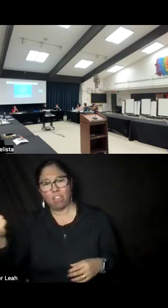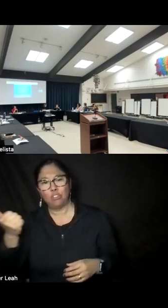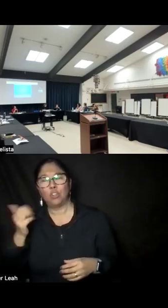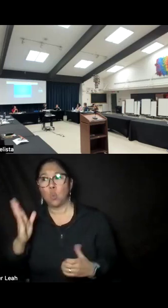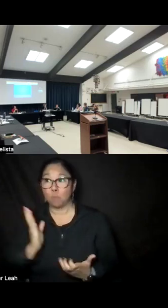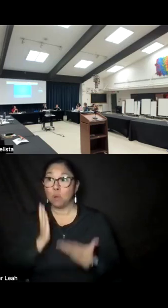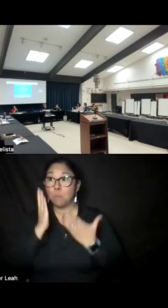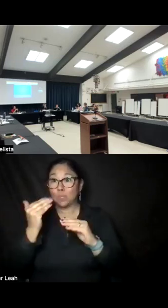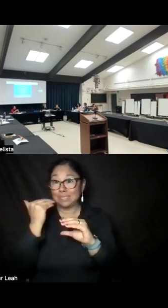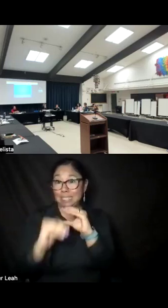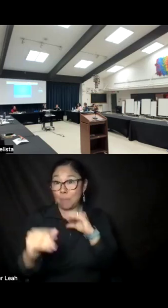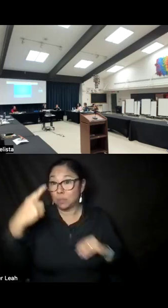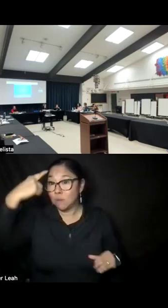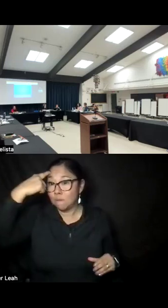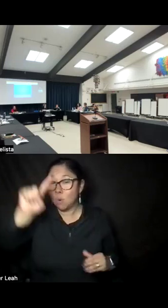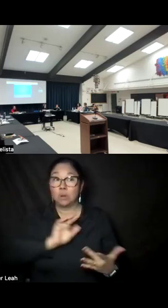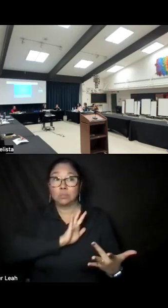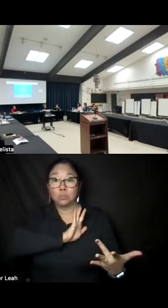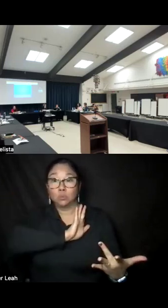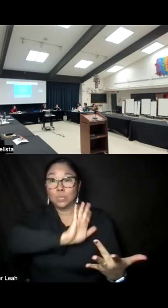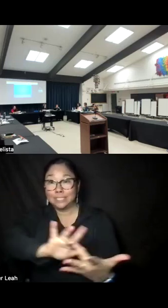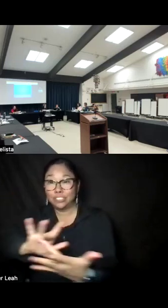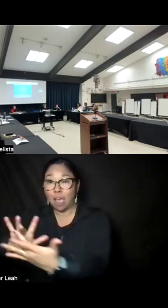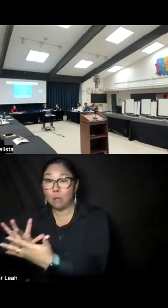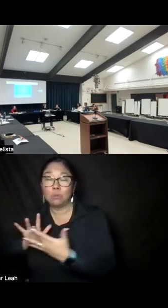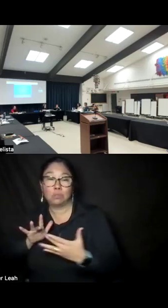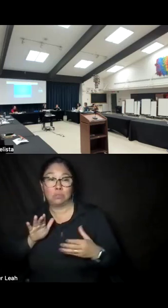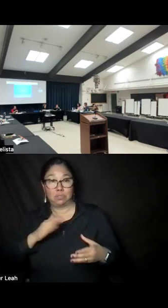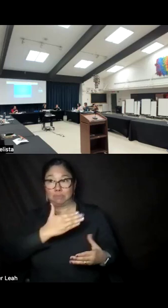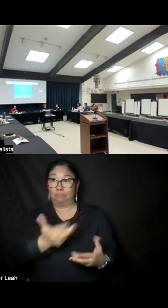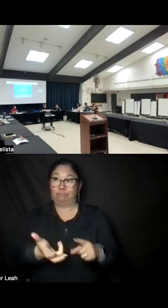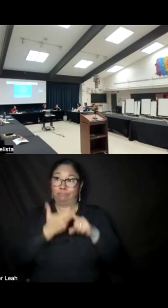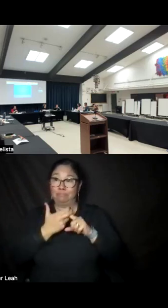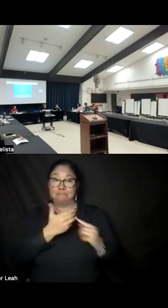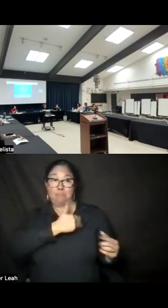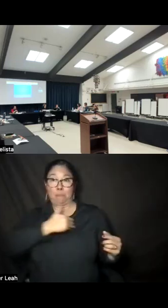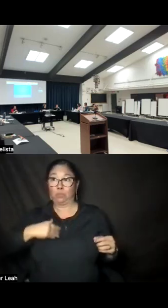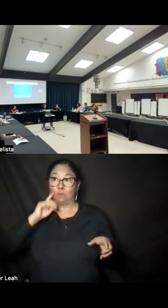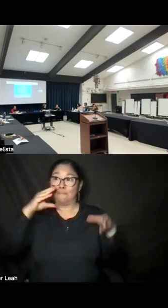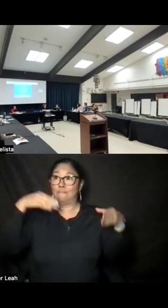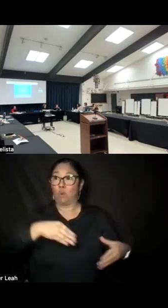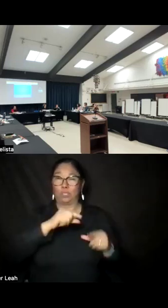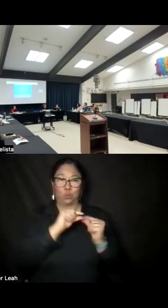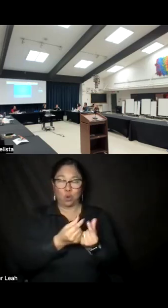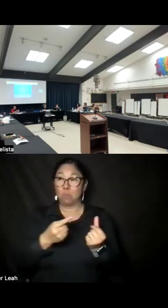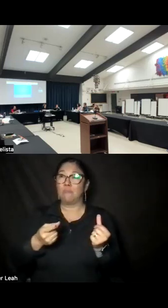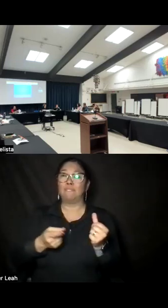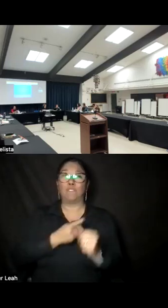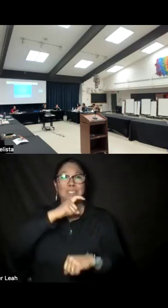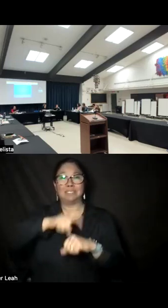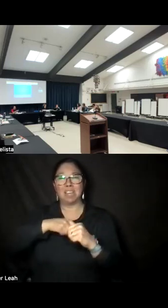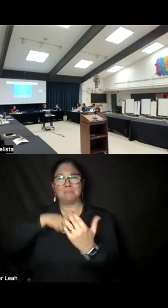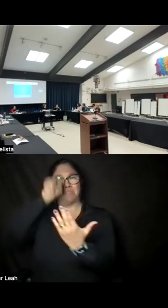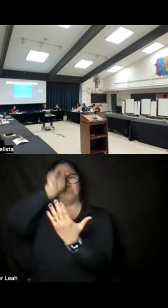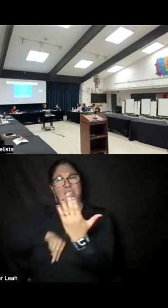emails to reach out to get members of the focus group and the subcommittee. Reading this at first glance, it looks like